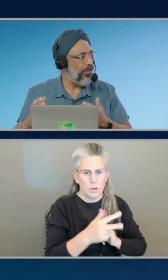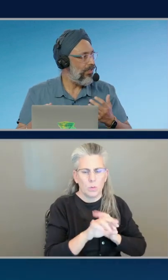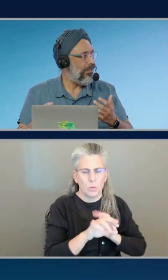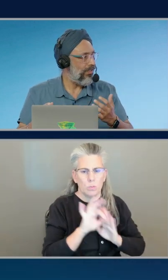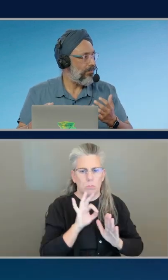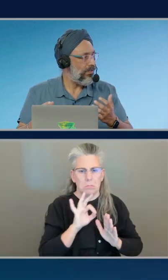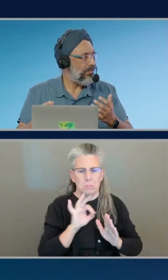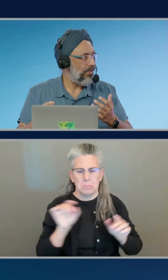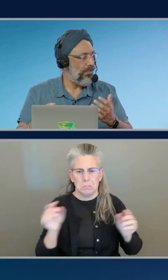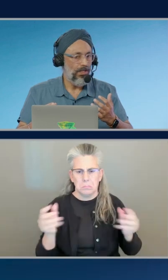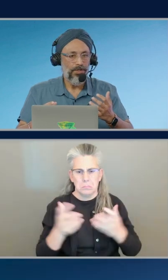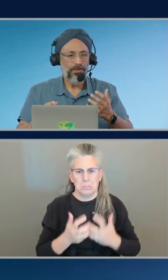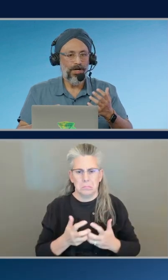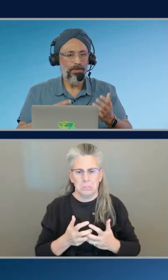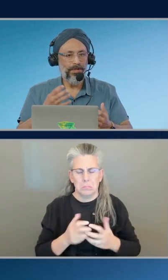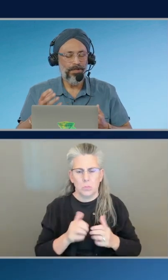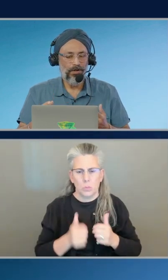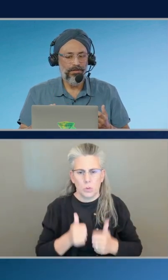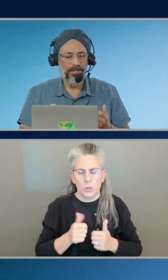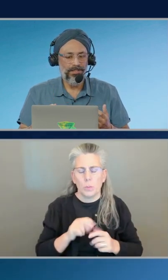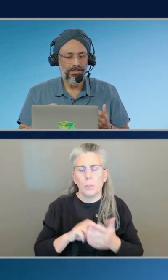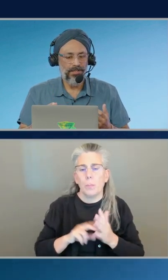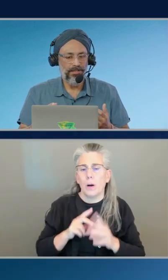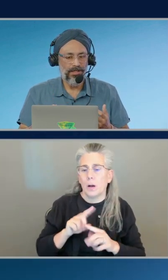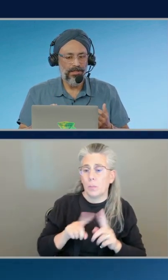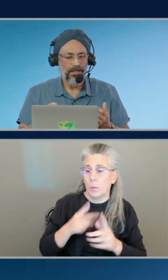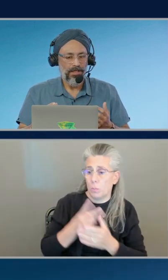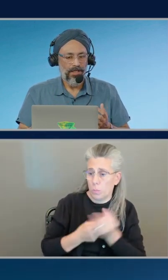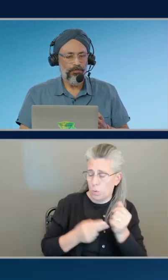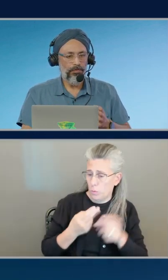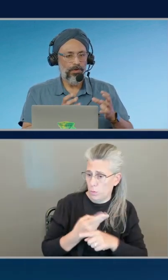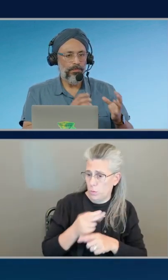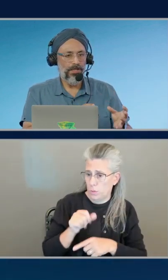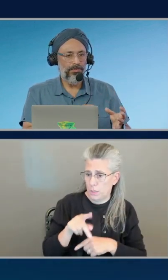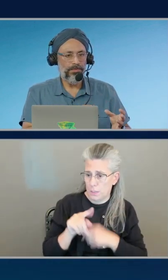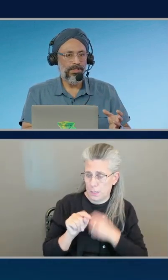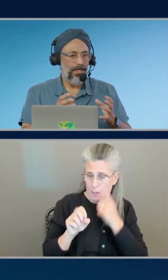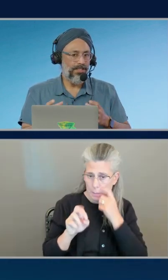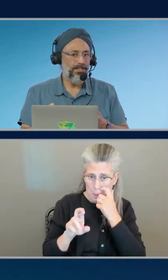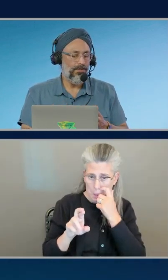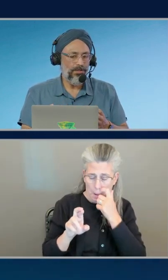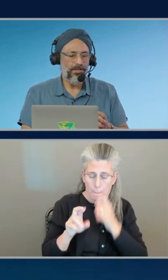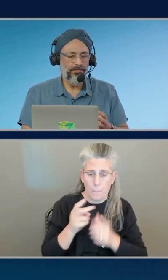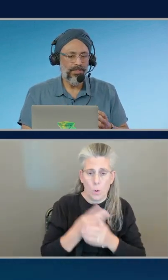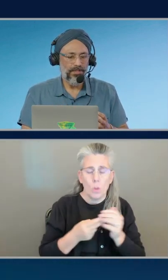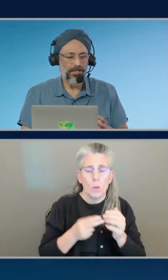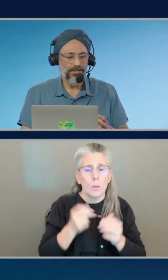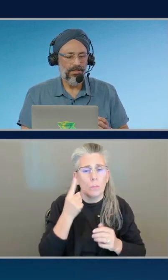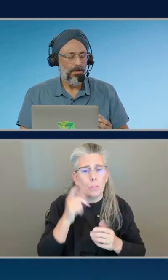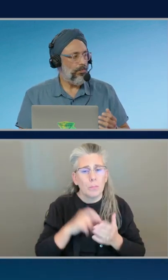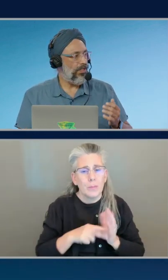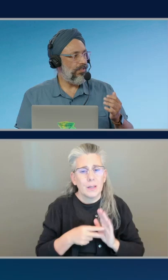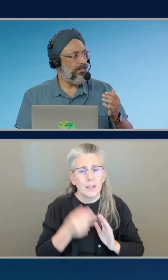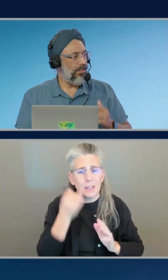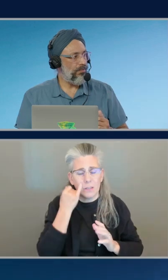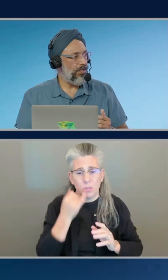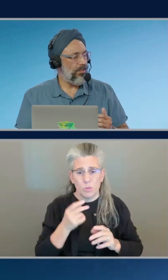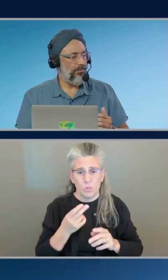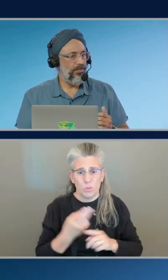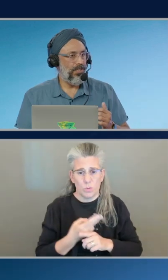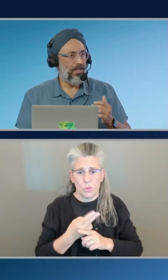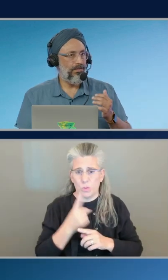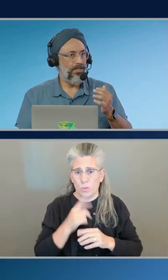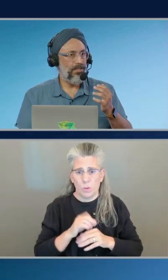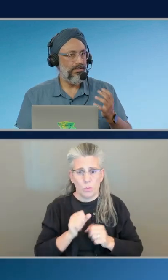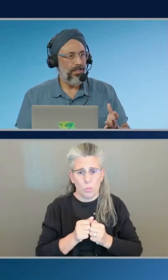are rotating the adapters, right? Okay. So how do I get all of that engineering done? If you were to build from scratch, it's not a trivial task. But in